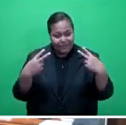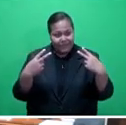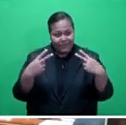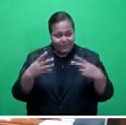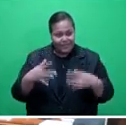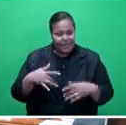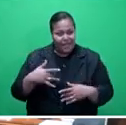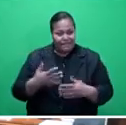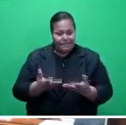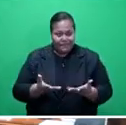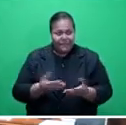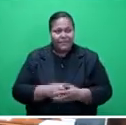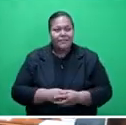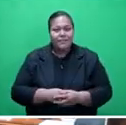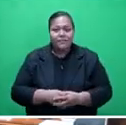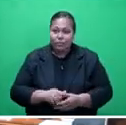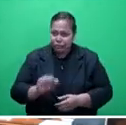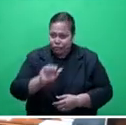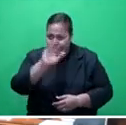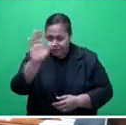Puravinaka, and a very good morning to all of you.